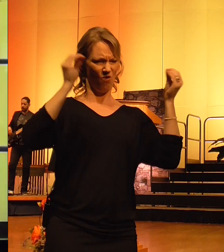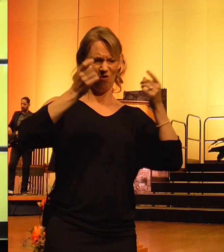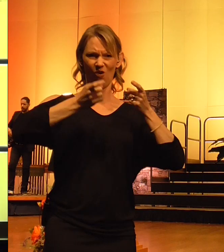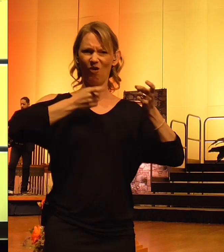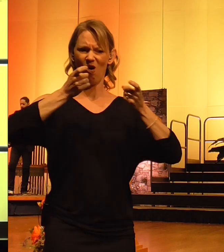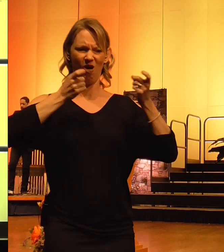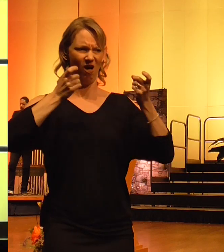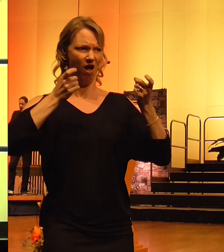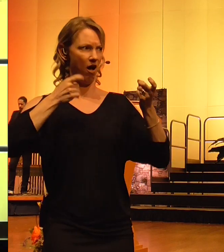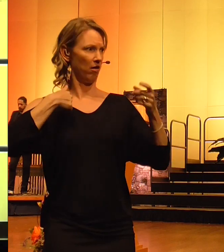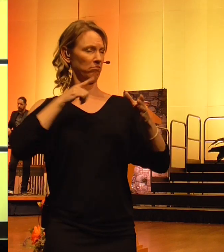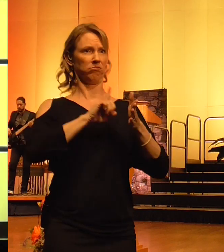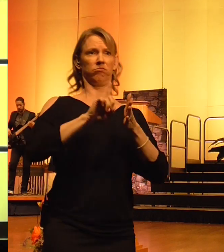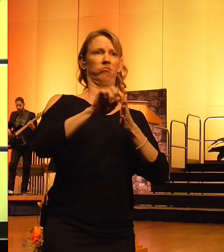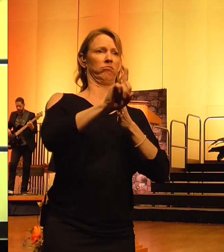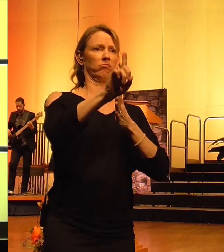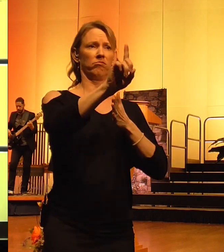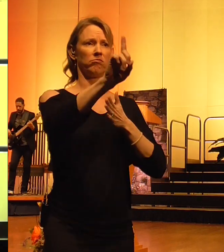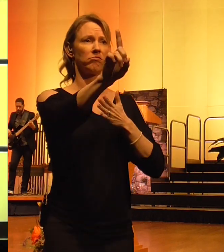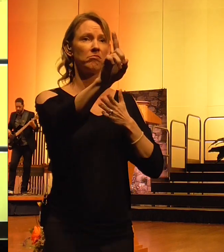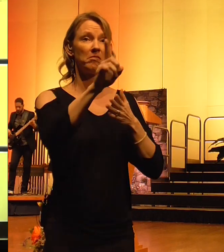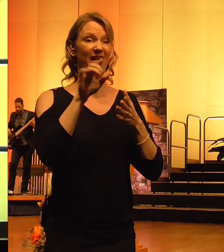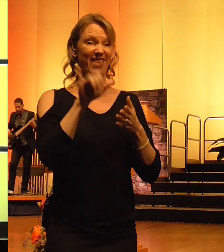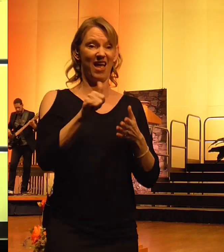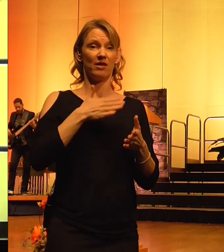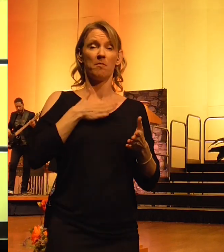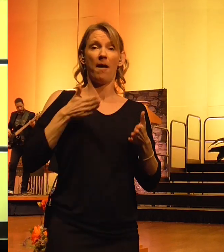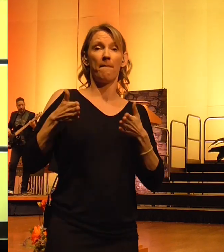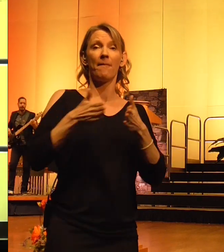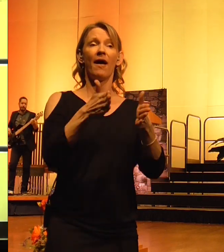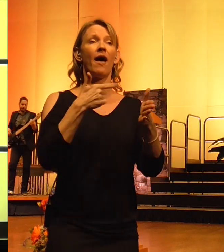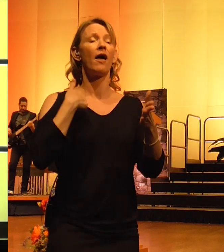my own. Such is the path I chose,